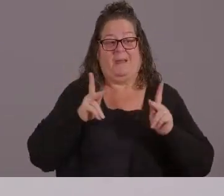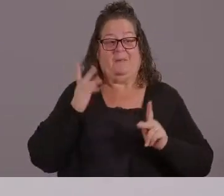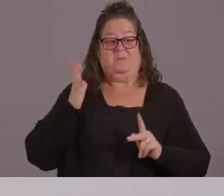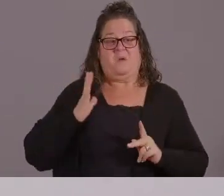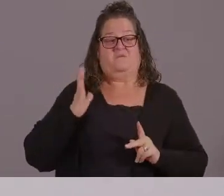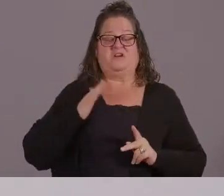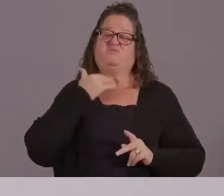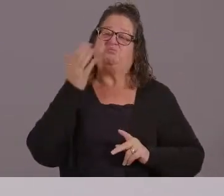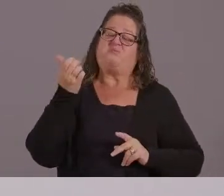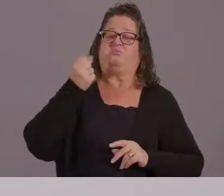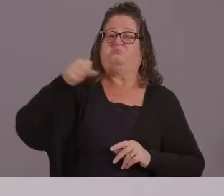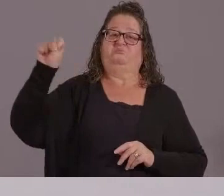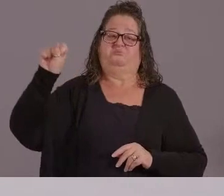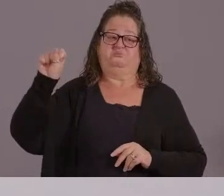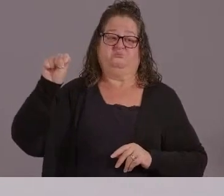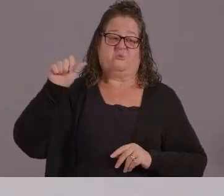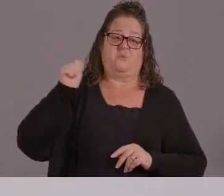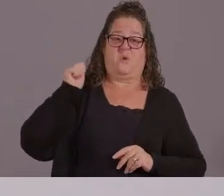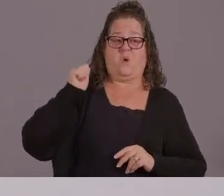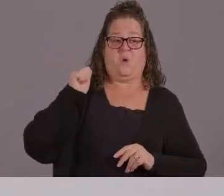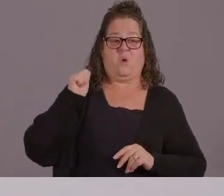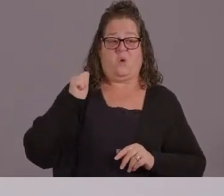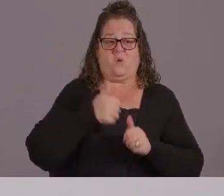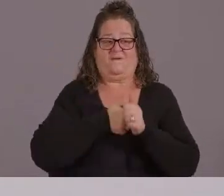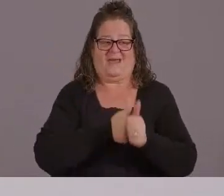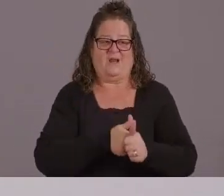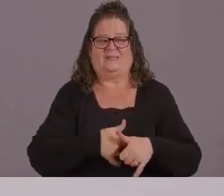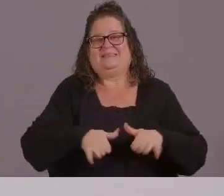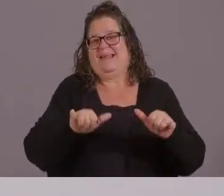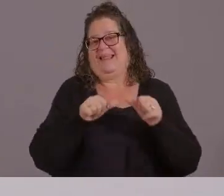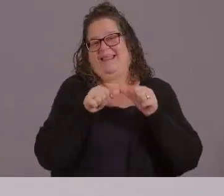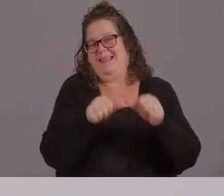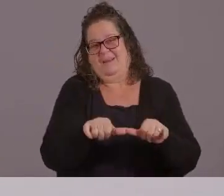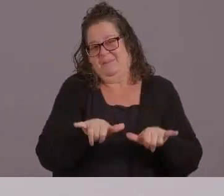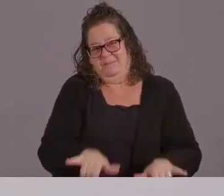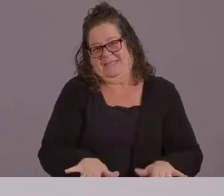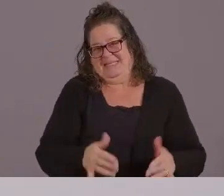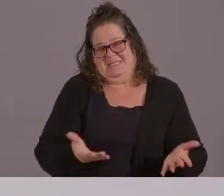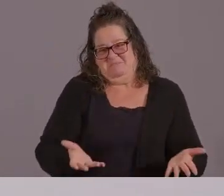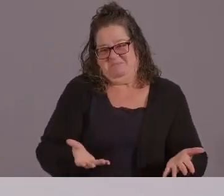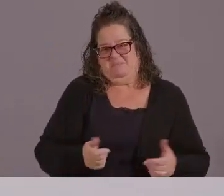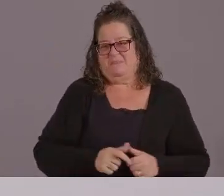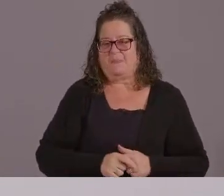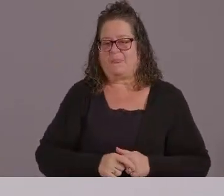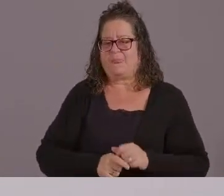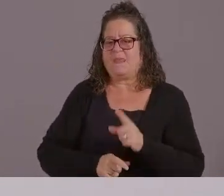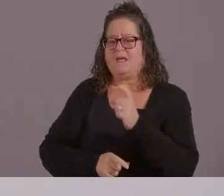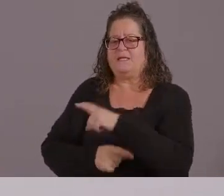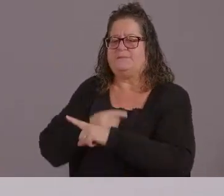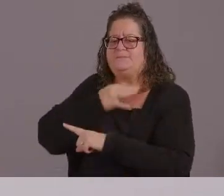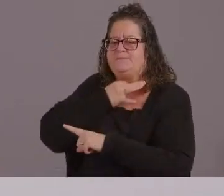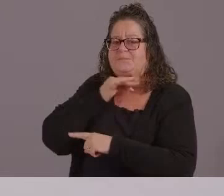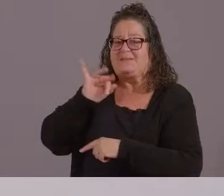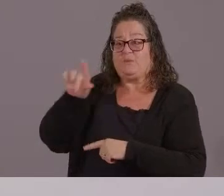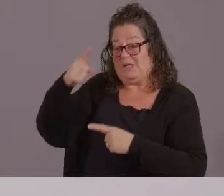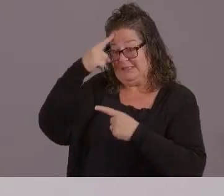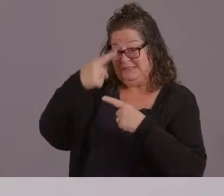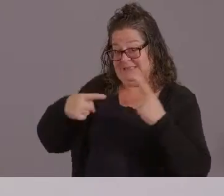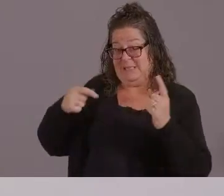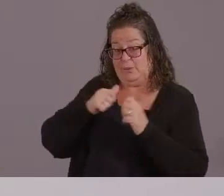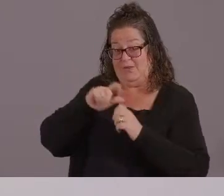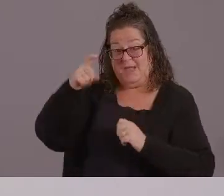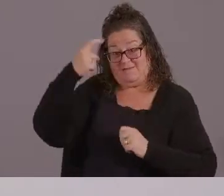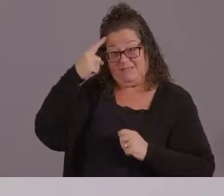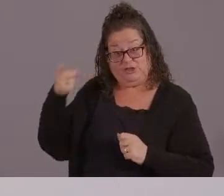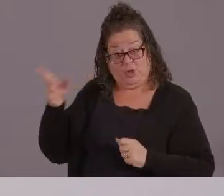Okay. And would you tell us if you disagreed with the governor? Yes, I would. I would. Okay, I'll take